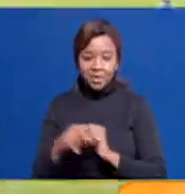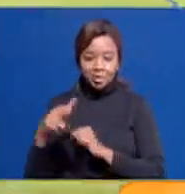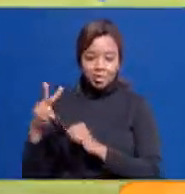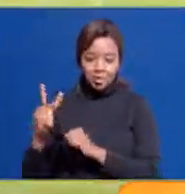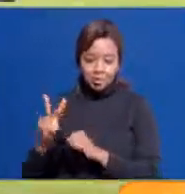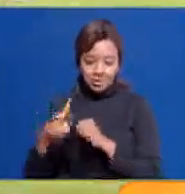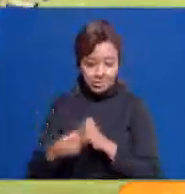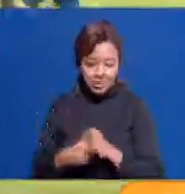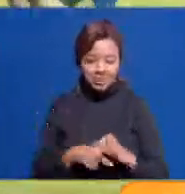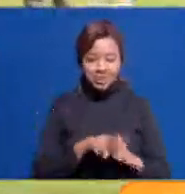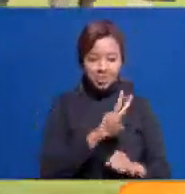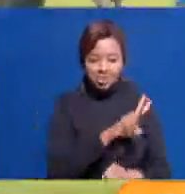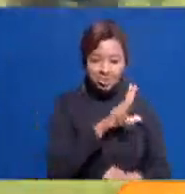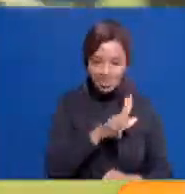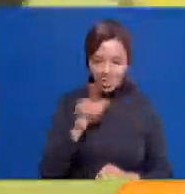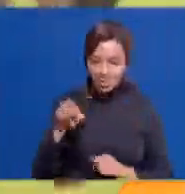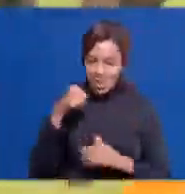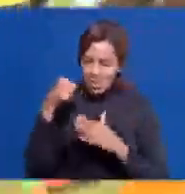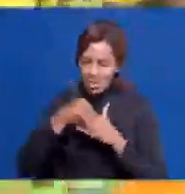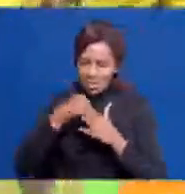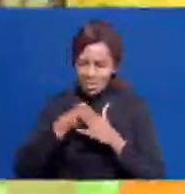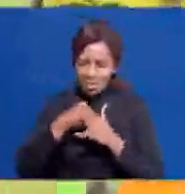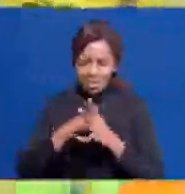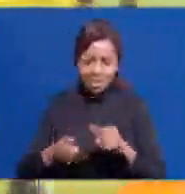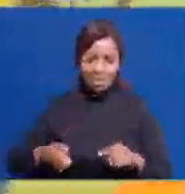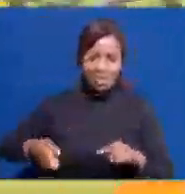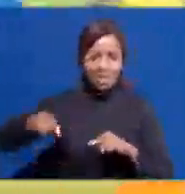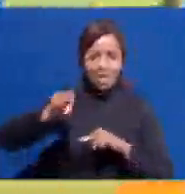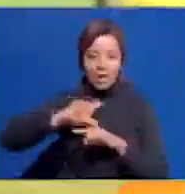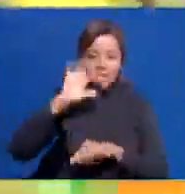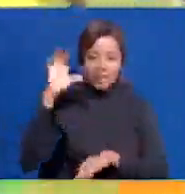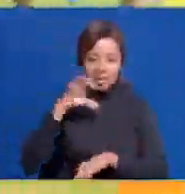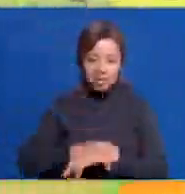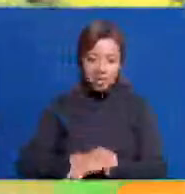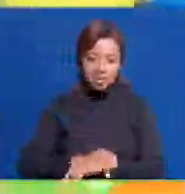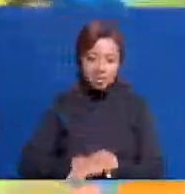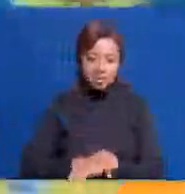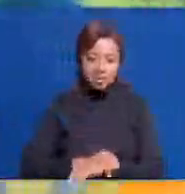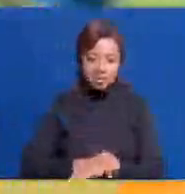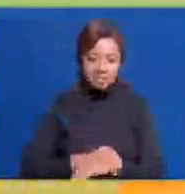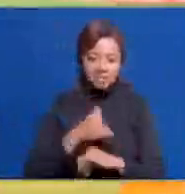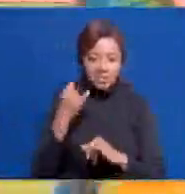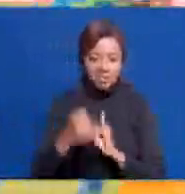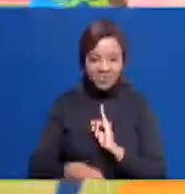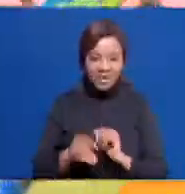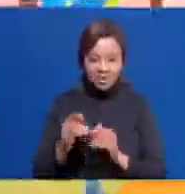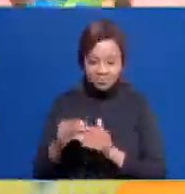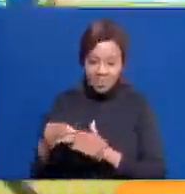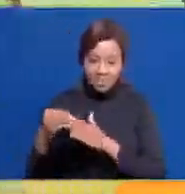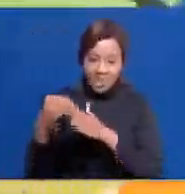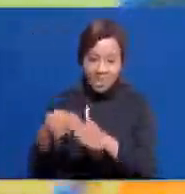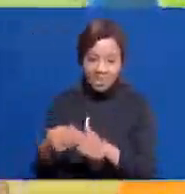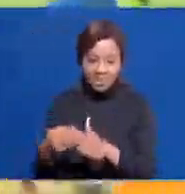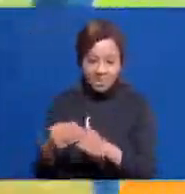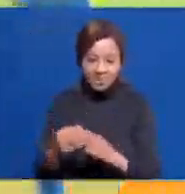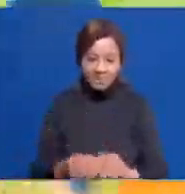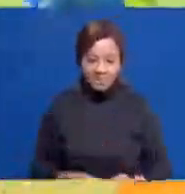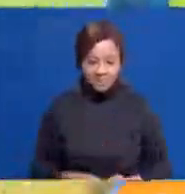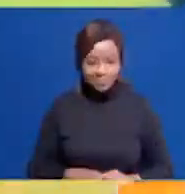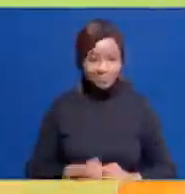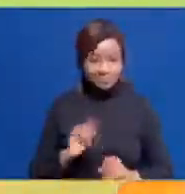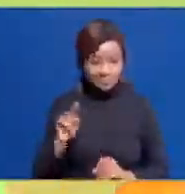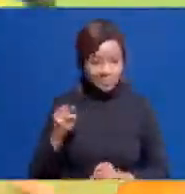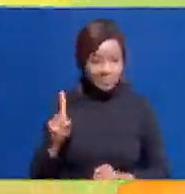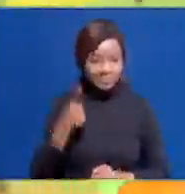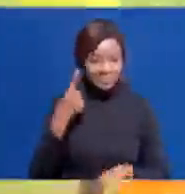27-23. Kabras gave one last push and were rewarded with a try at the death of put them ahead in the match for the first